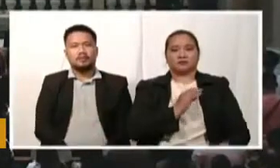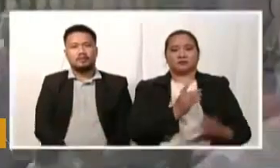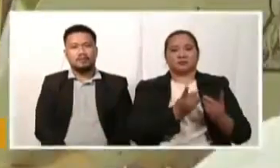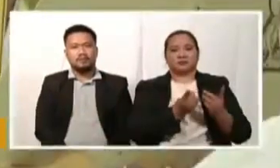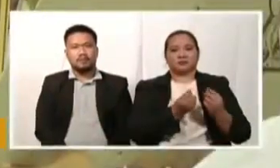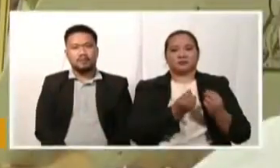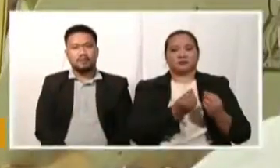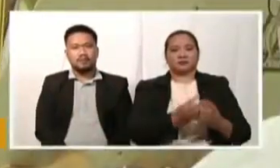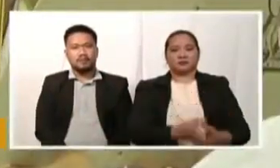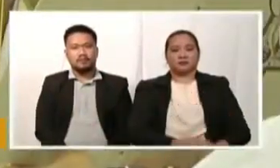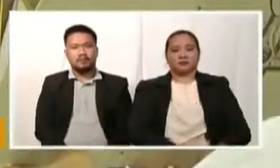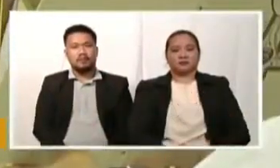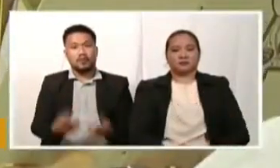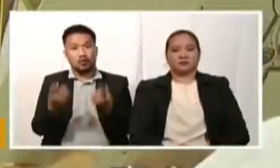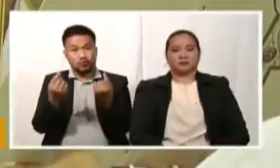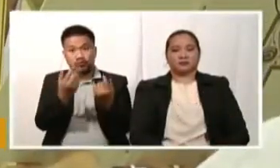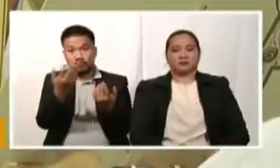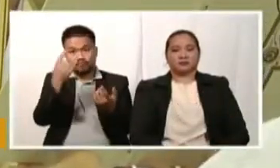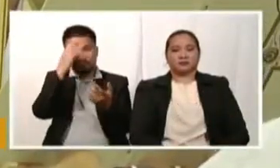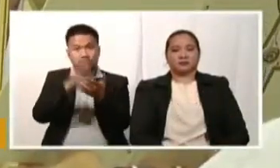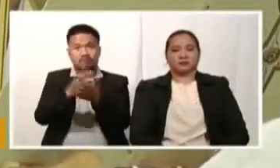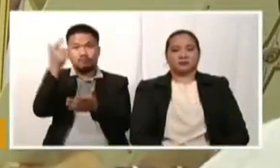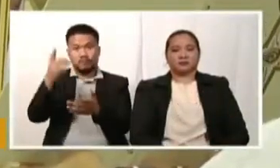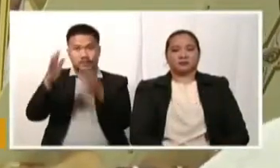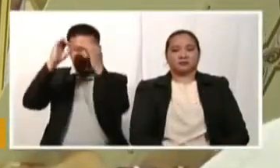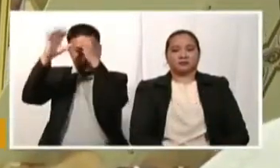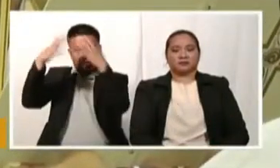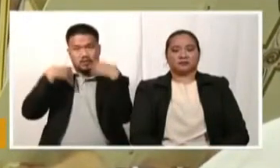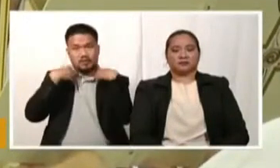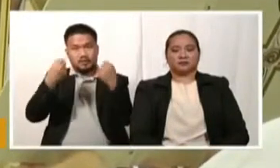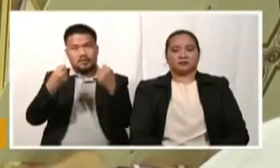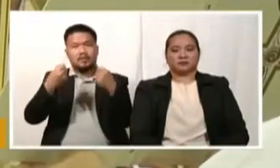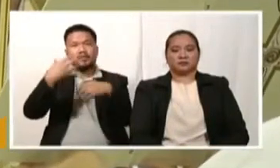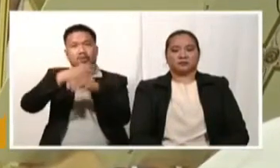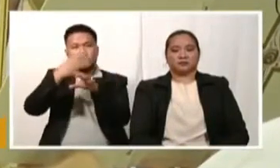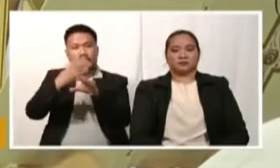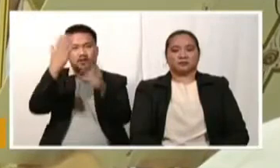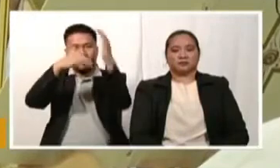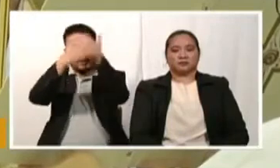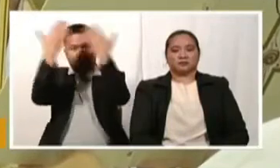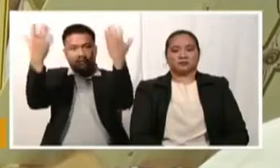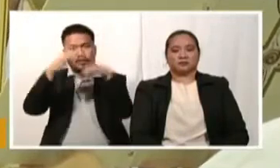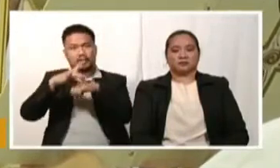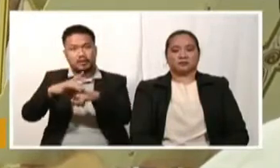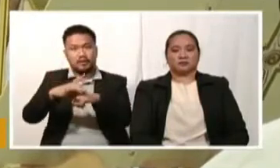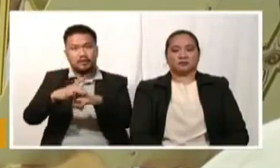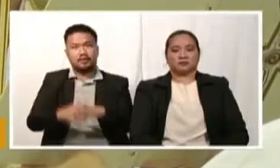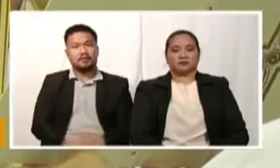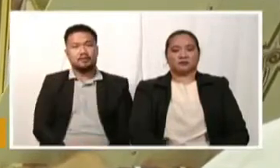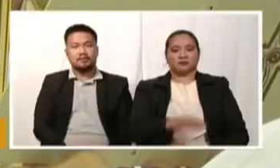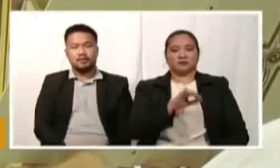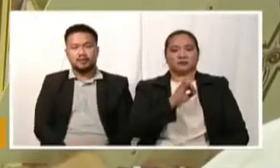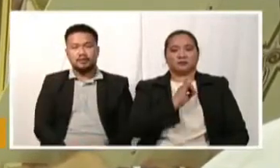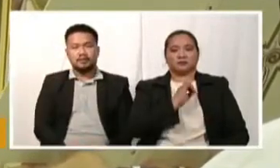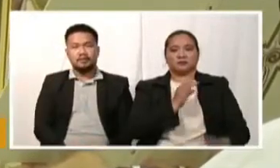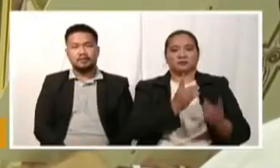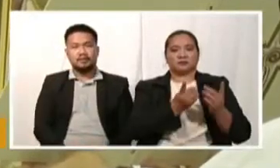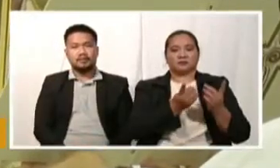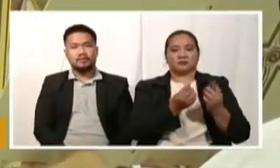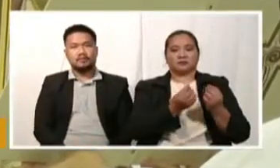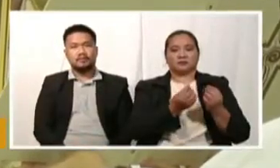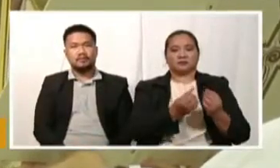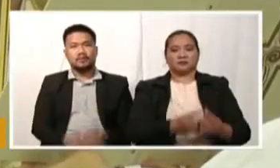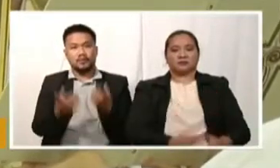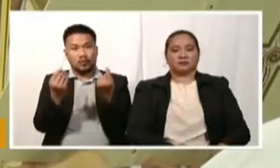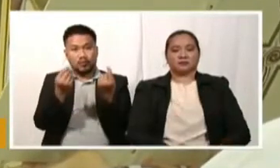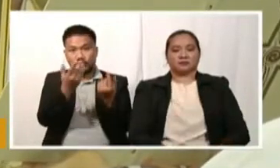you believe in God, the Father Almighty, creator of heaven and earth? I do. Do you